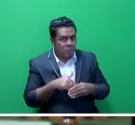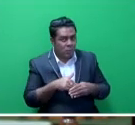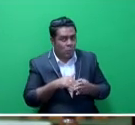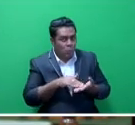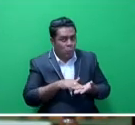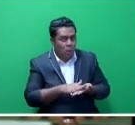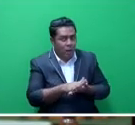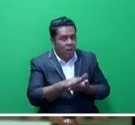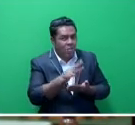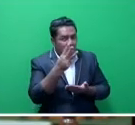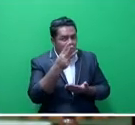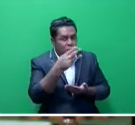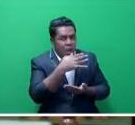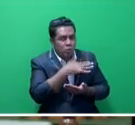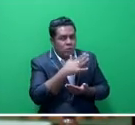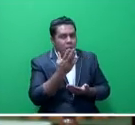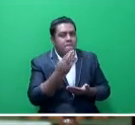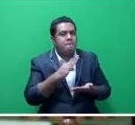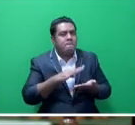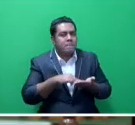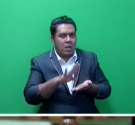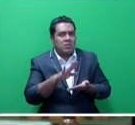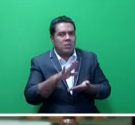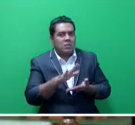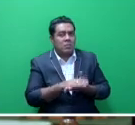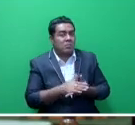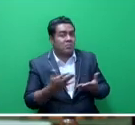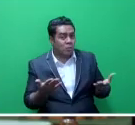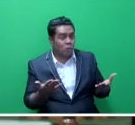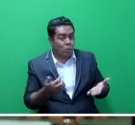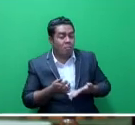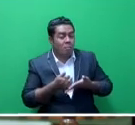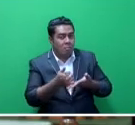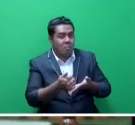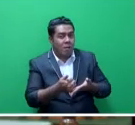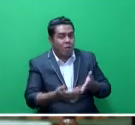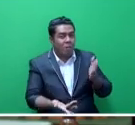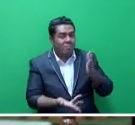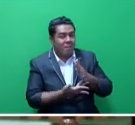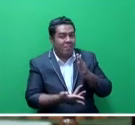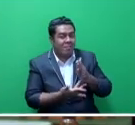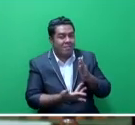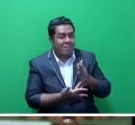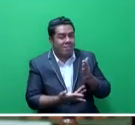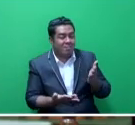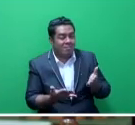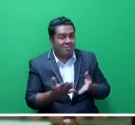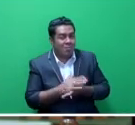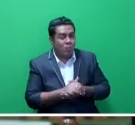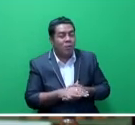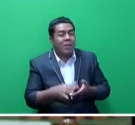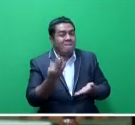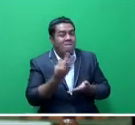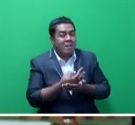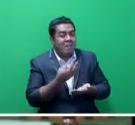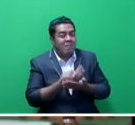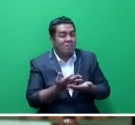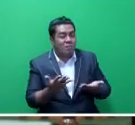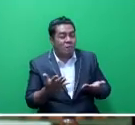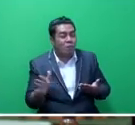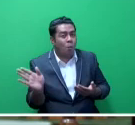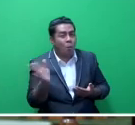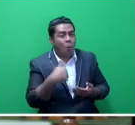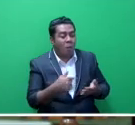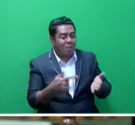to 300 marks for year 13. To aid those in more technical degree programs, we have a new financial assistance scheme for all